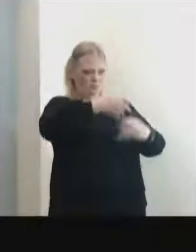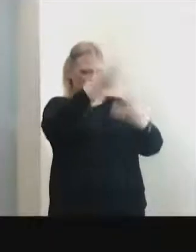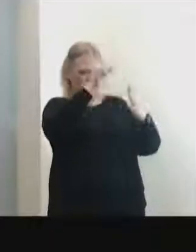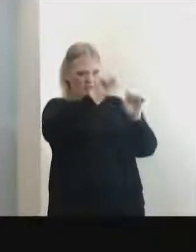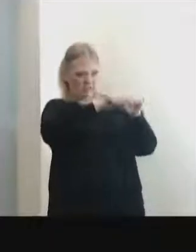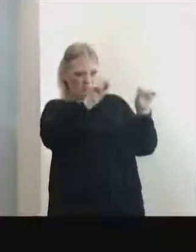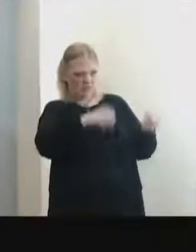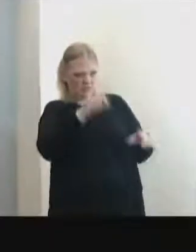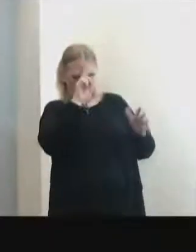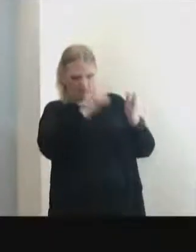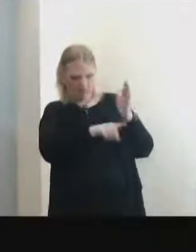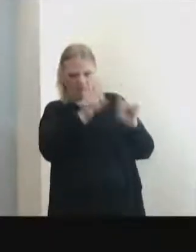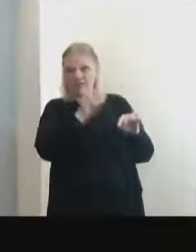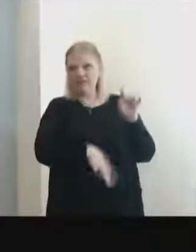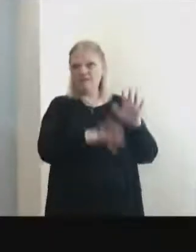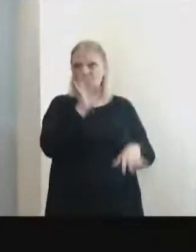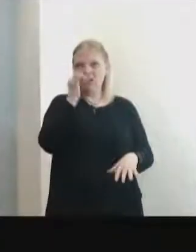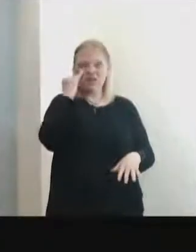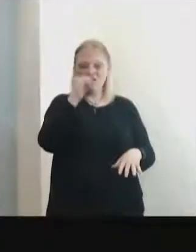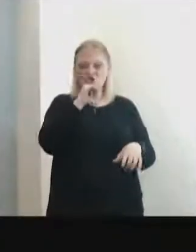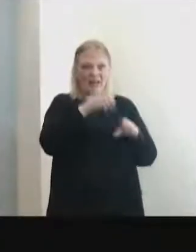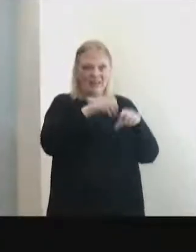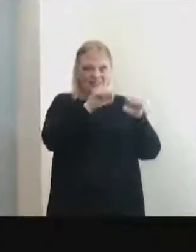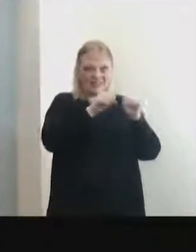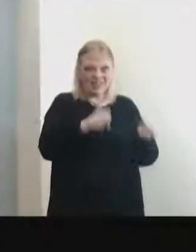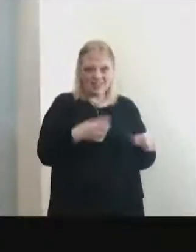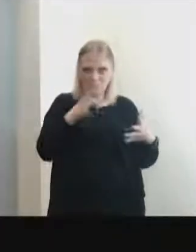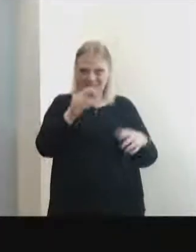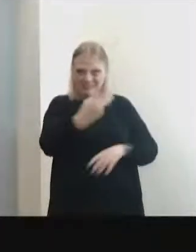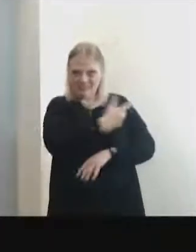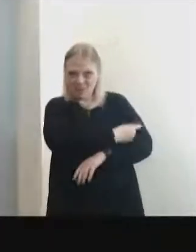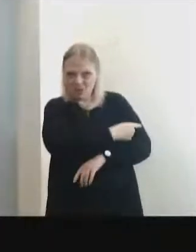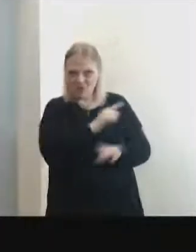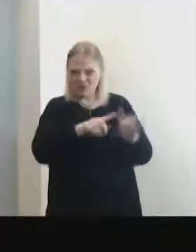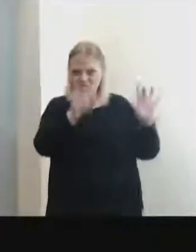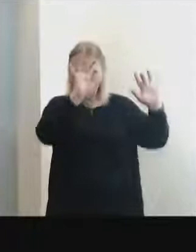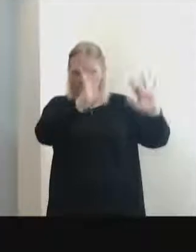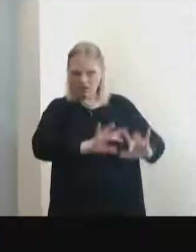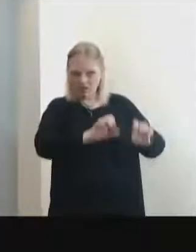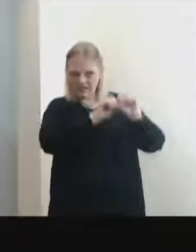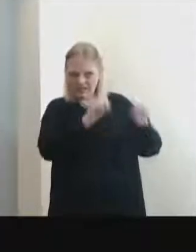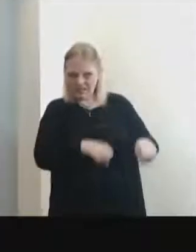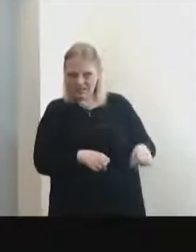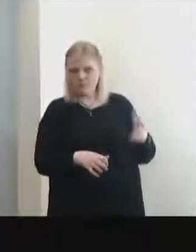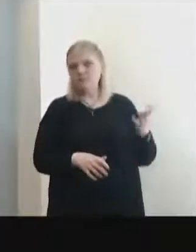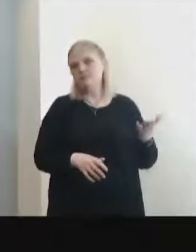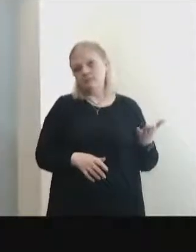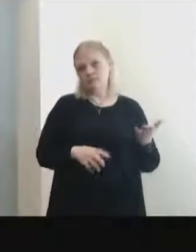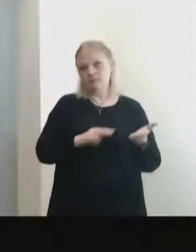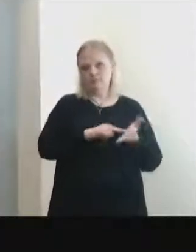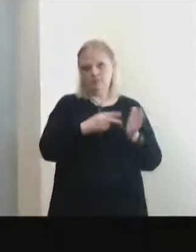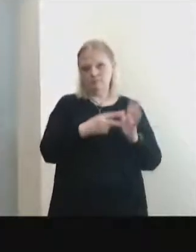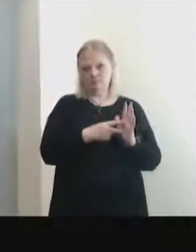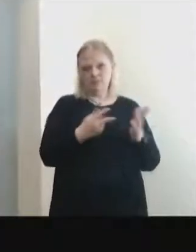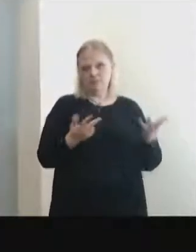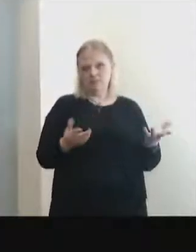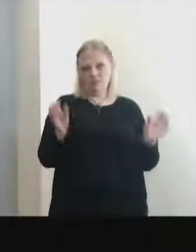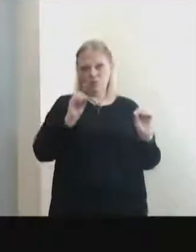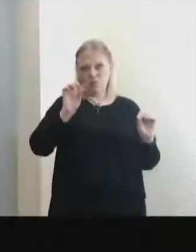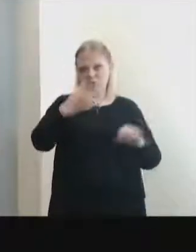them. If they can't find them in the system and they're saying they're getting a second dose and there's nothing in the system that would indicate that they got a first dose,